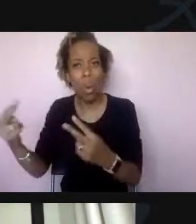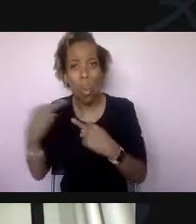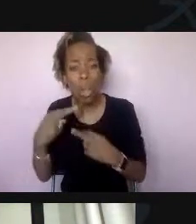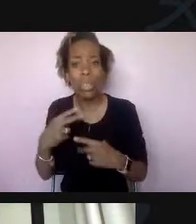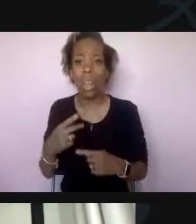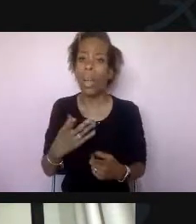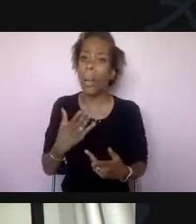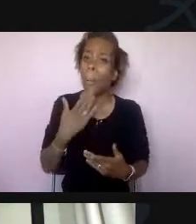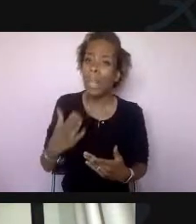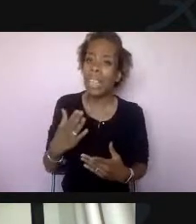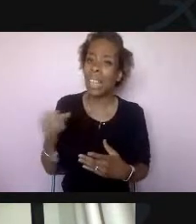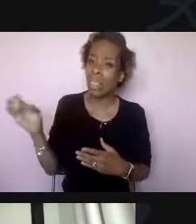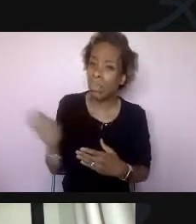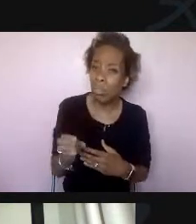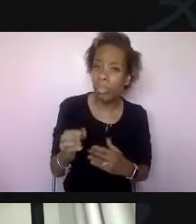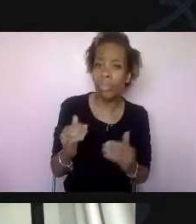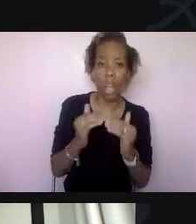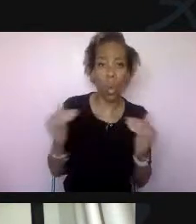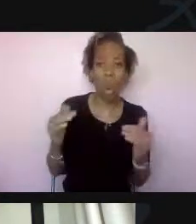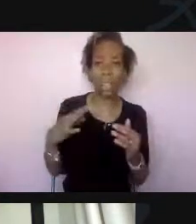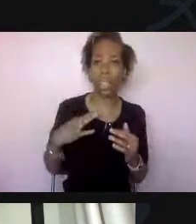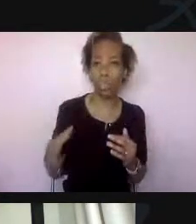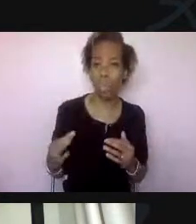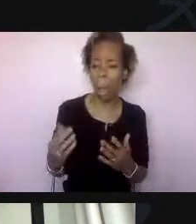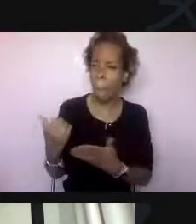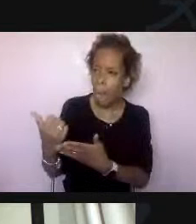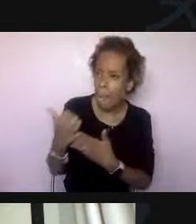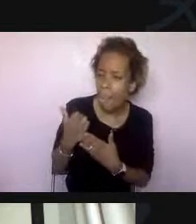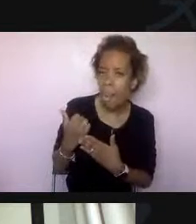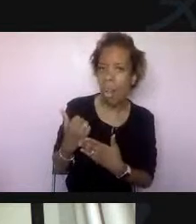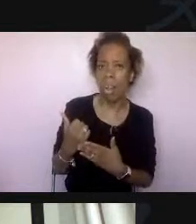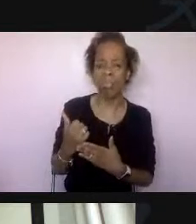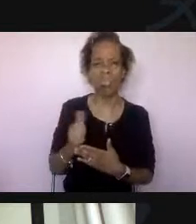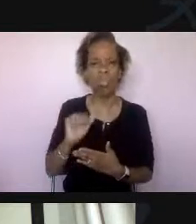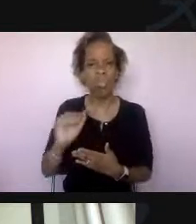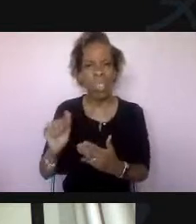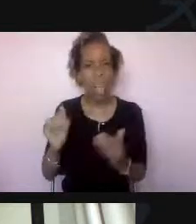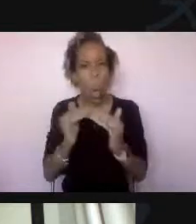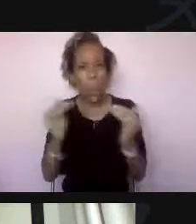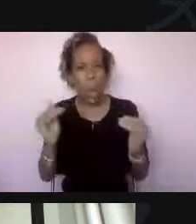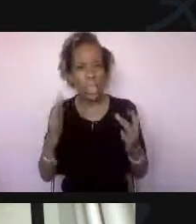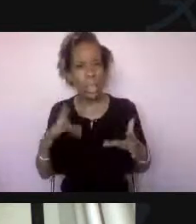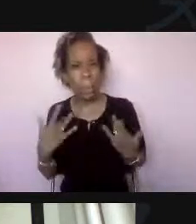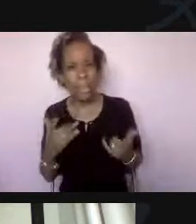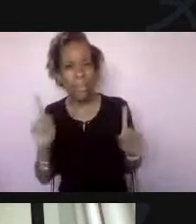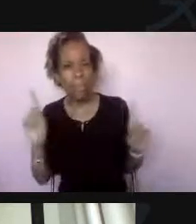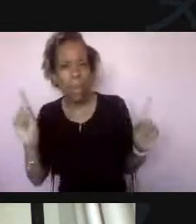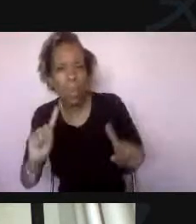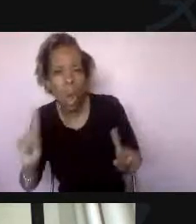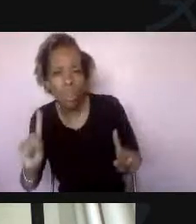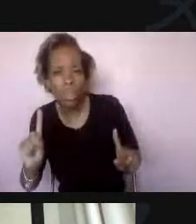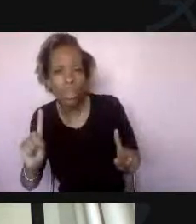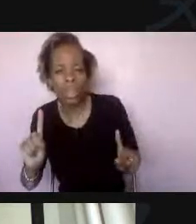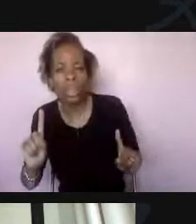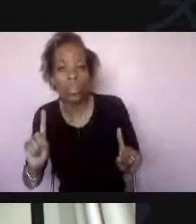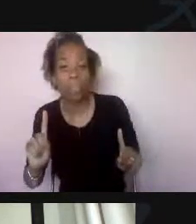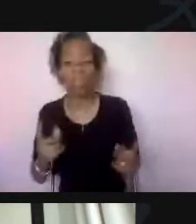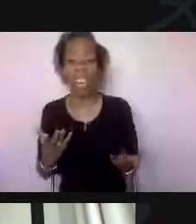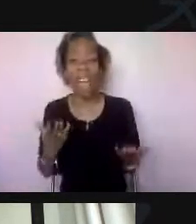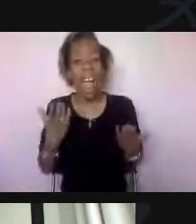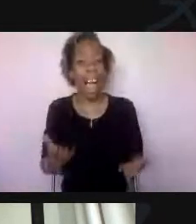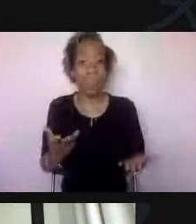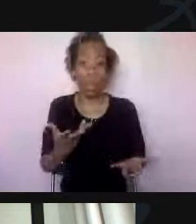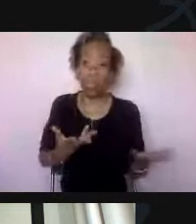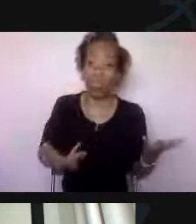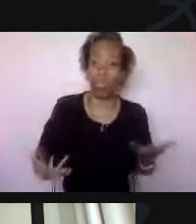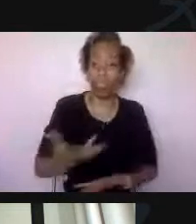your equality reps and to always be thinking about what is the equality angle we need to be discussing in this. A lot of what we're dealing with at the moment, I think, is going to be the